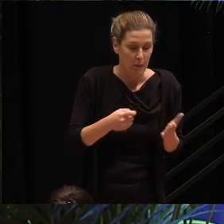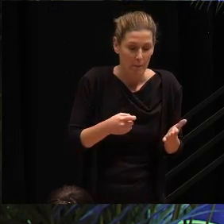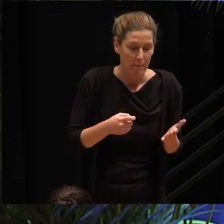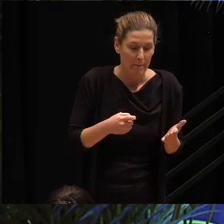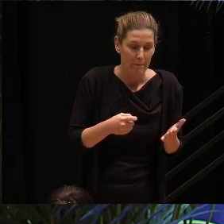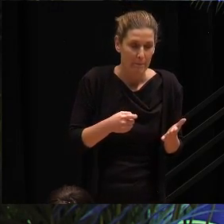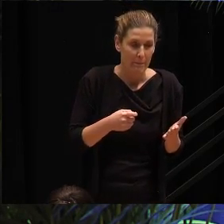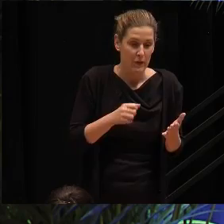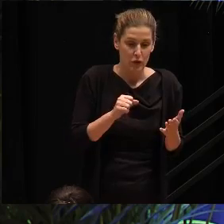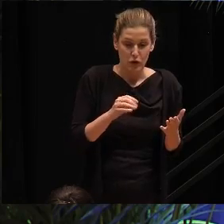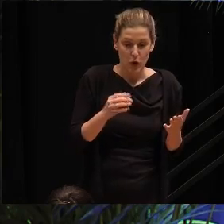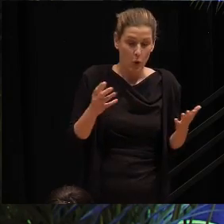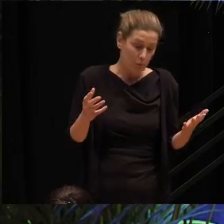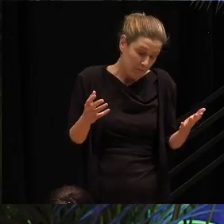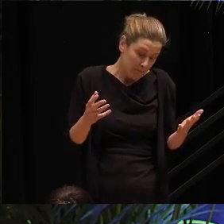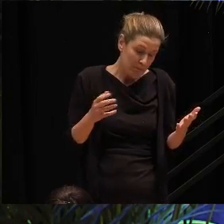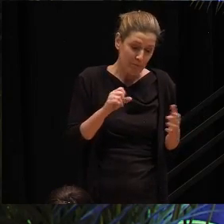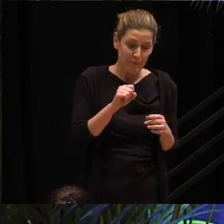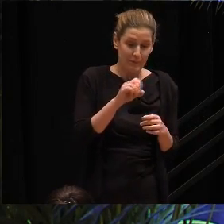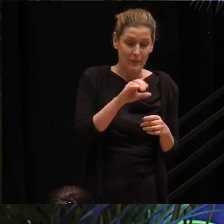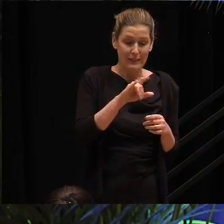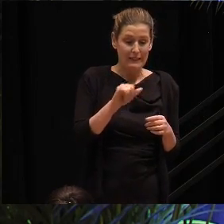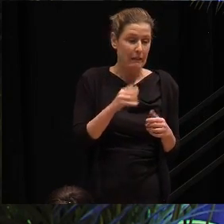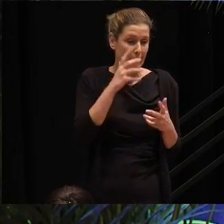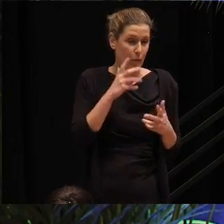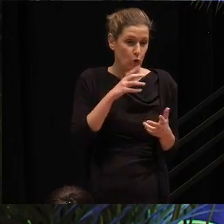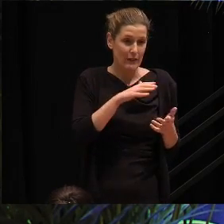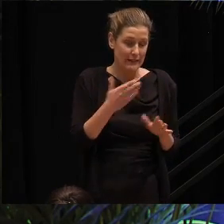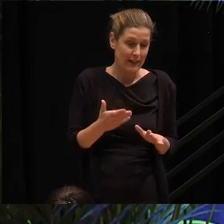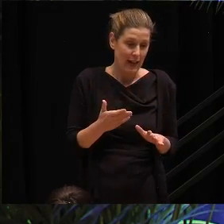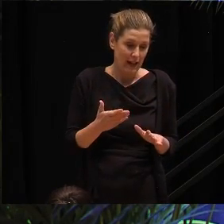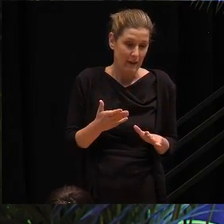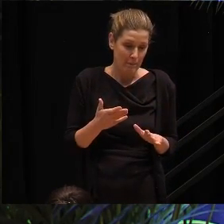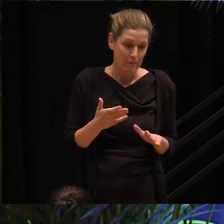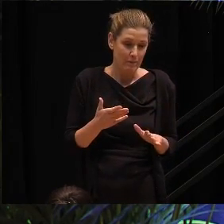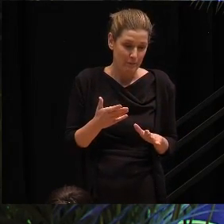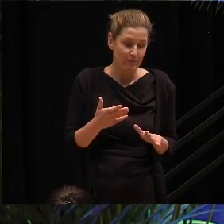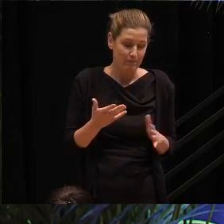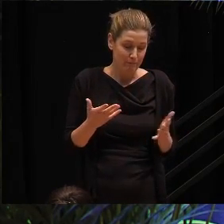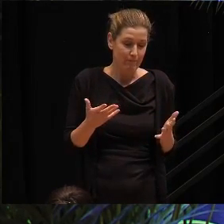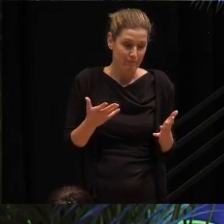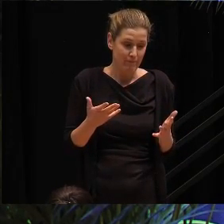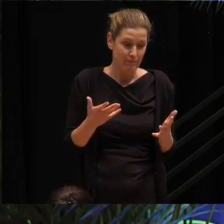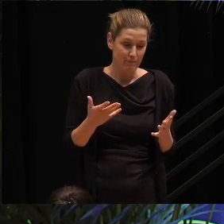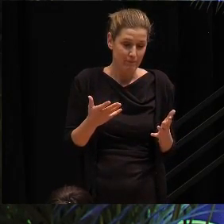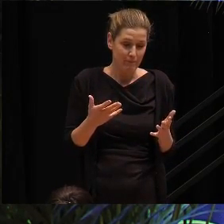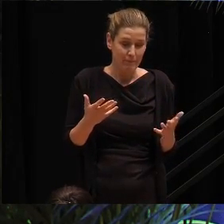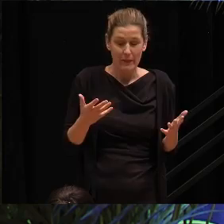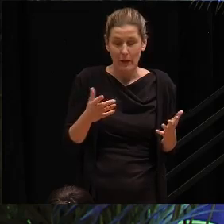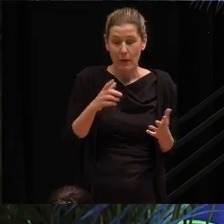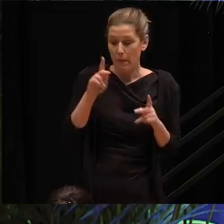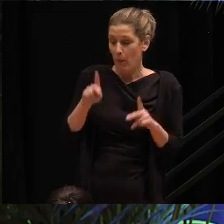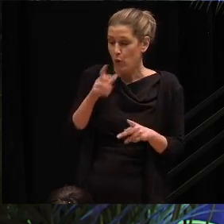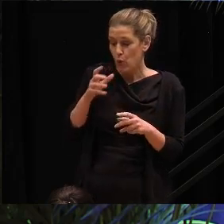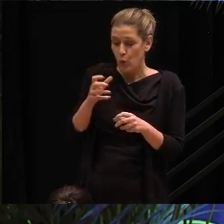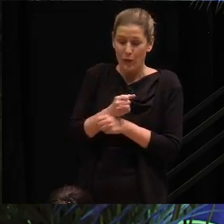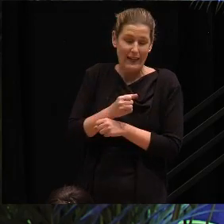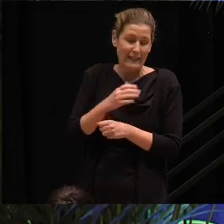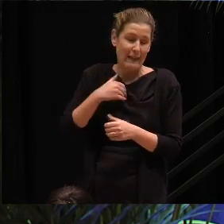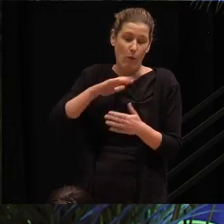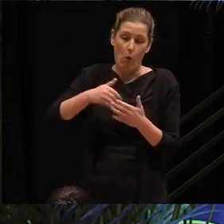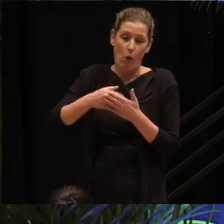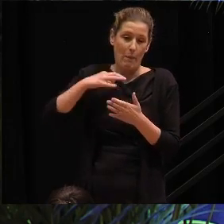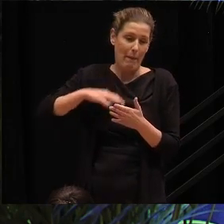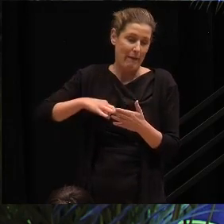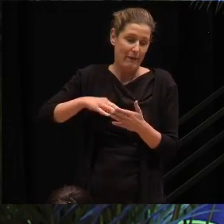Justice Scalia tragically died. So to the victor goes the spoils. I mean, it really is